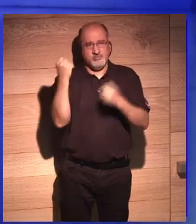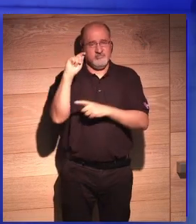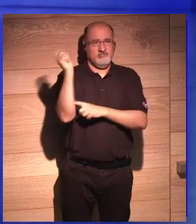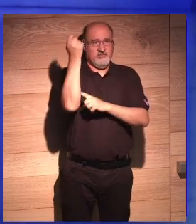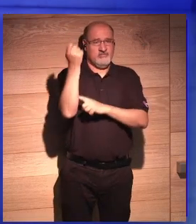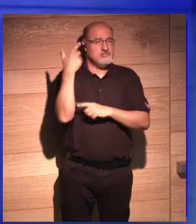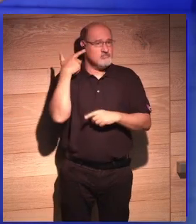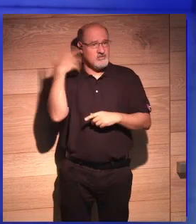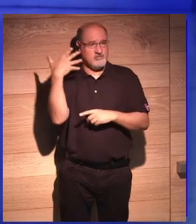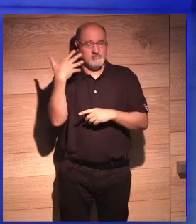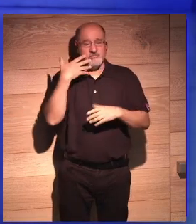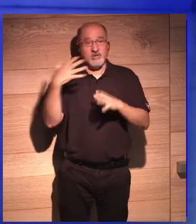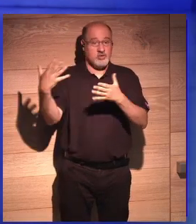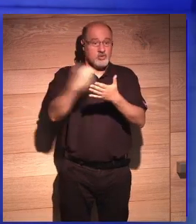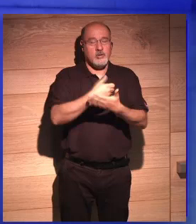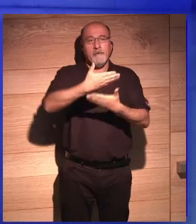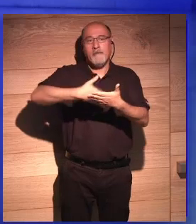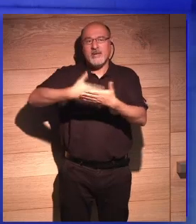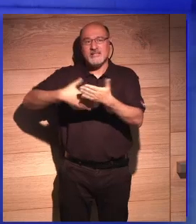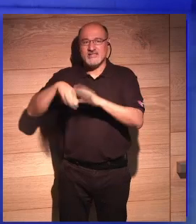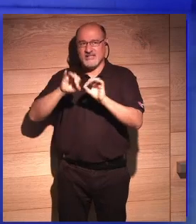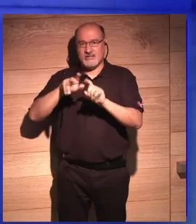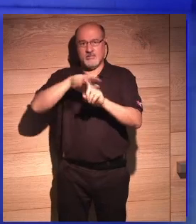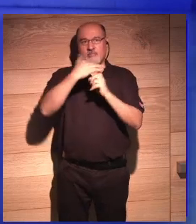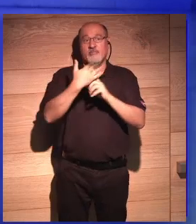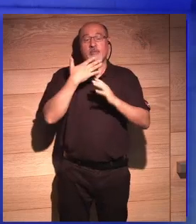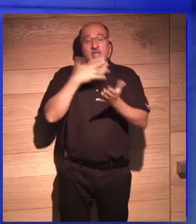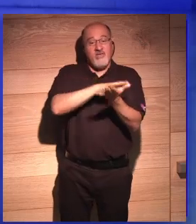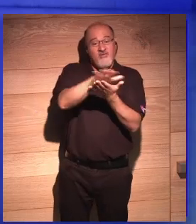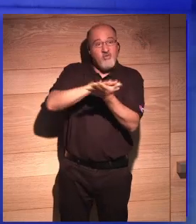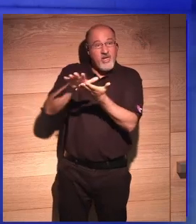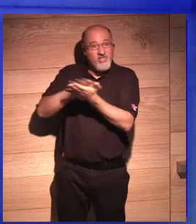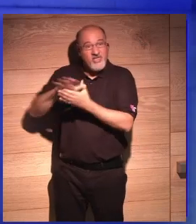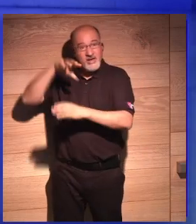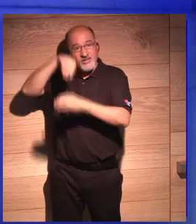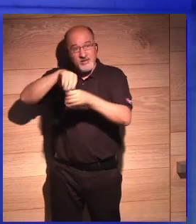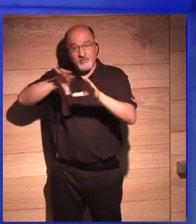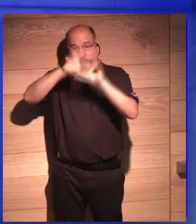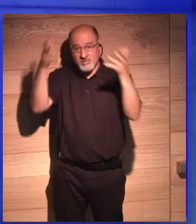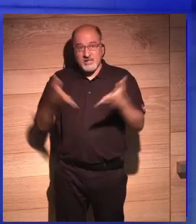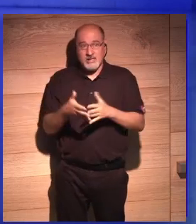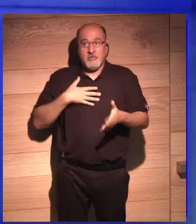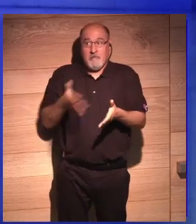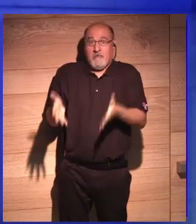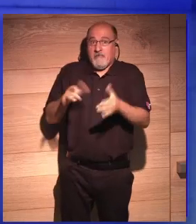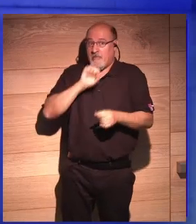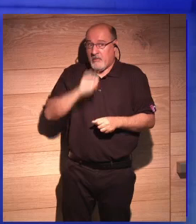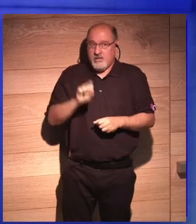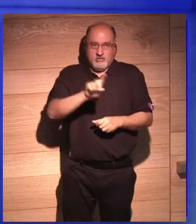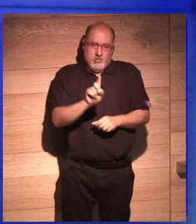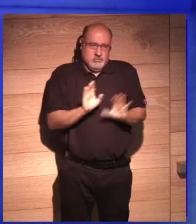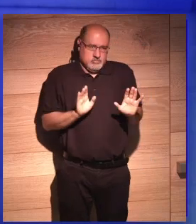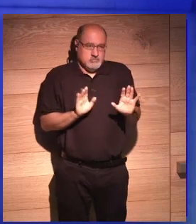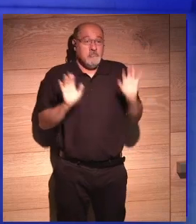of the influencer scene, but it was extraordinary just realizing that how we actually managed